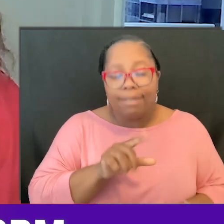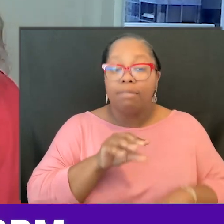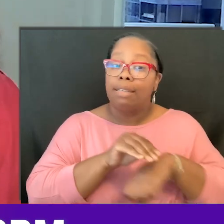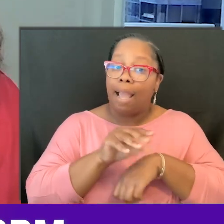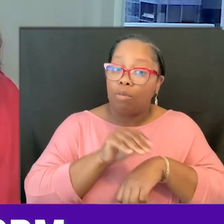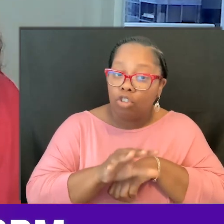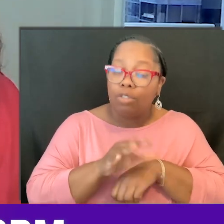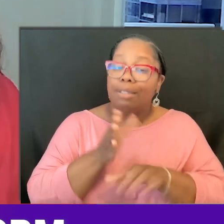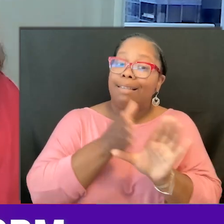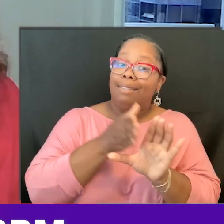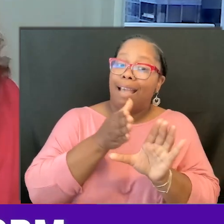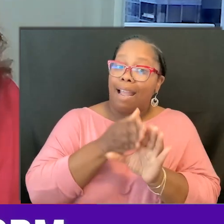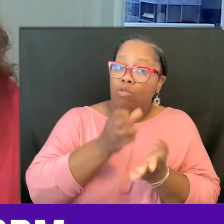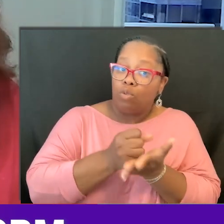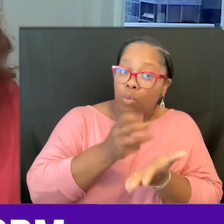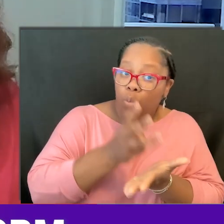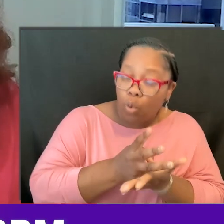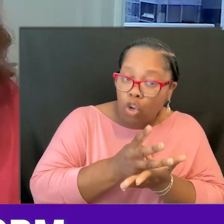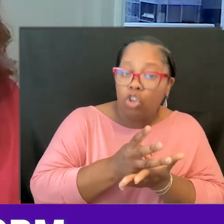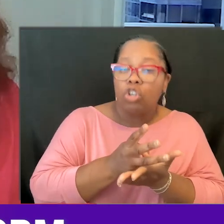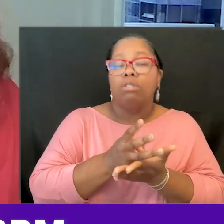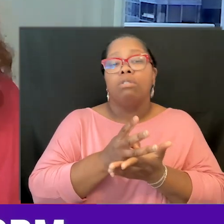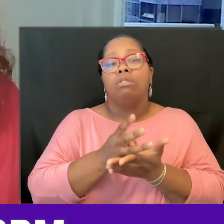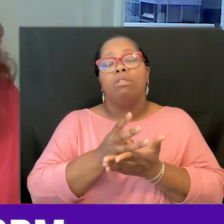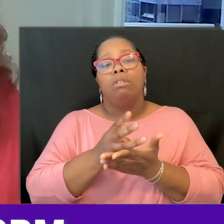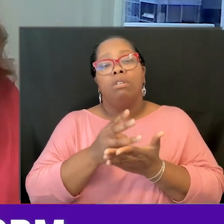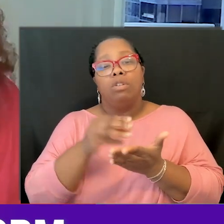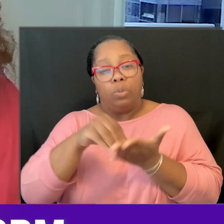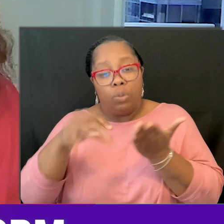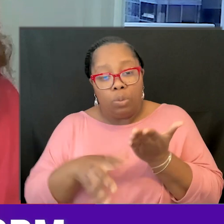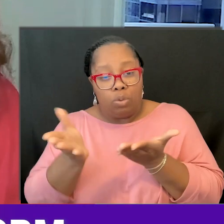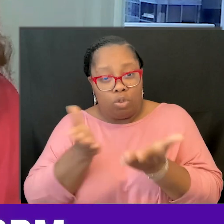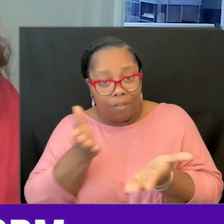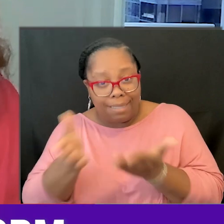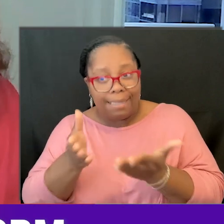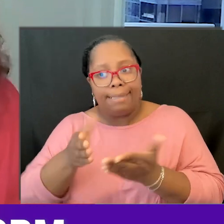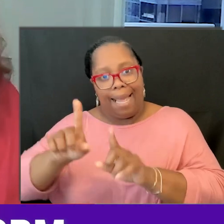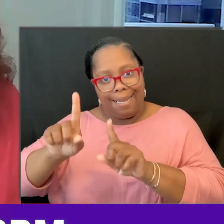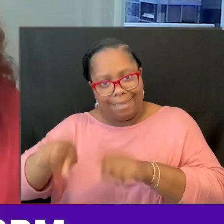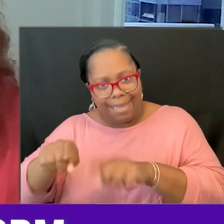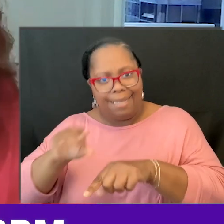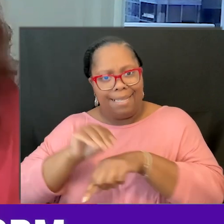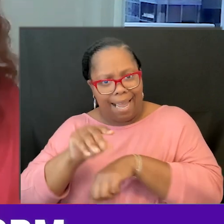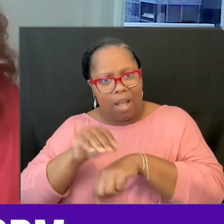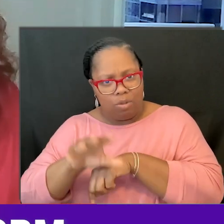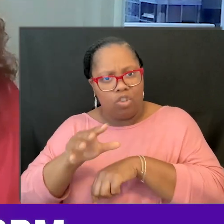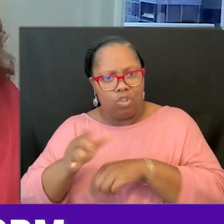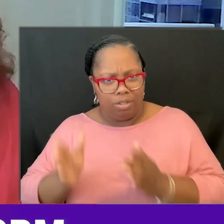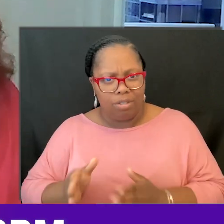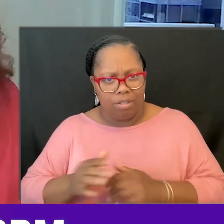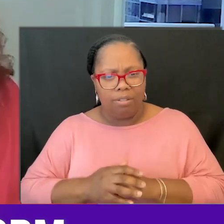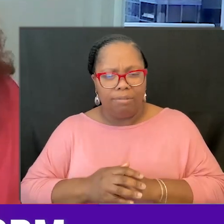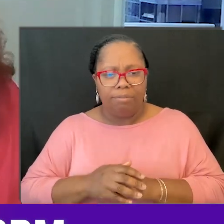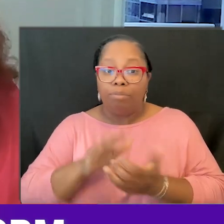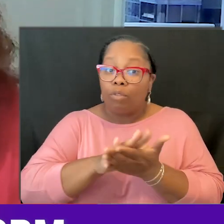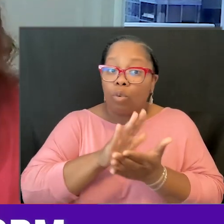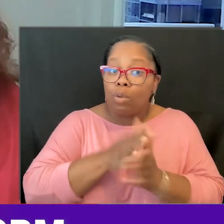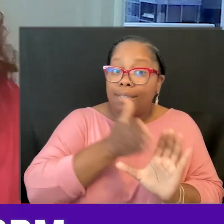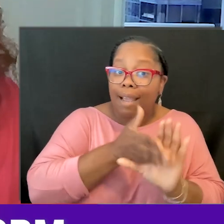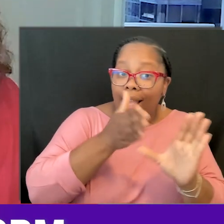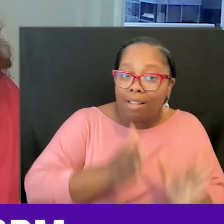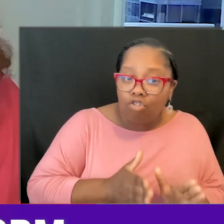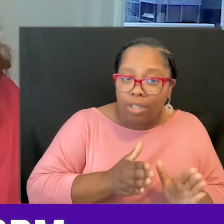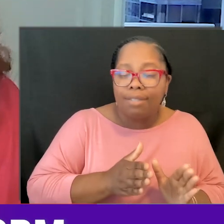psychiatric social workers, pupil services and attendance counselors, school psychologists,